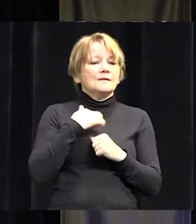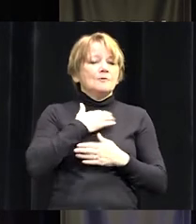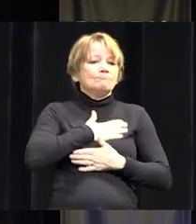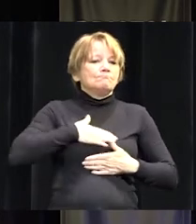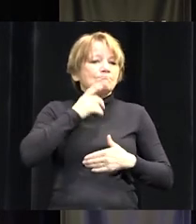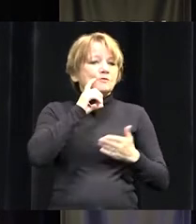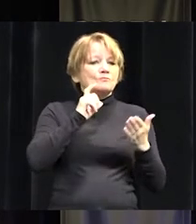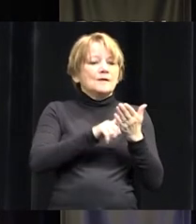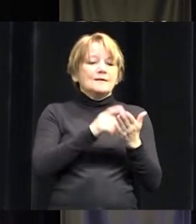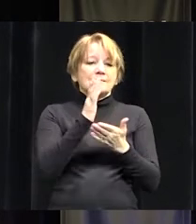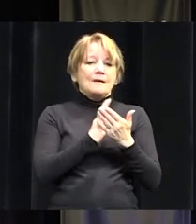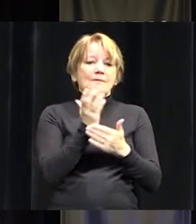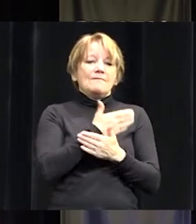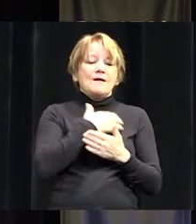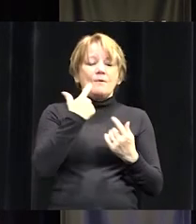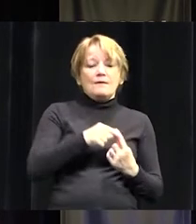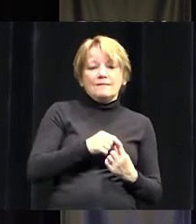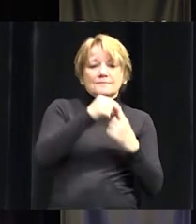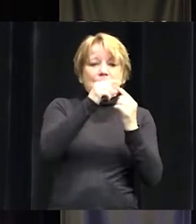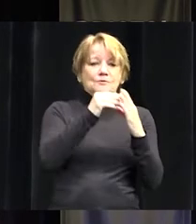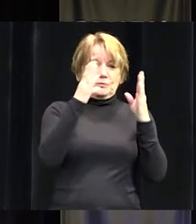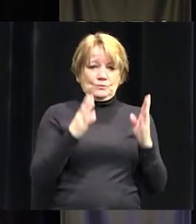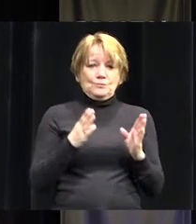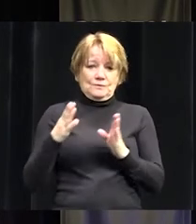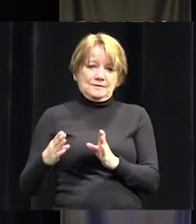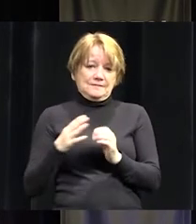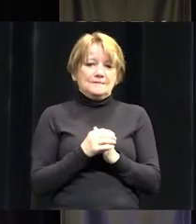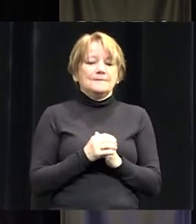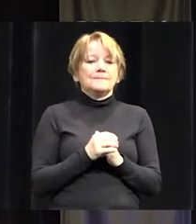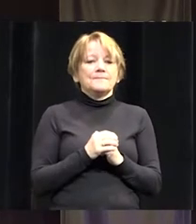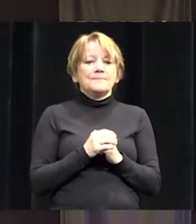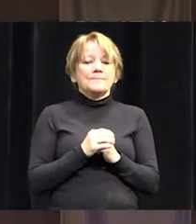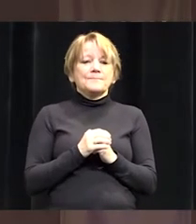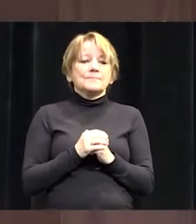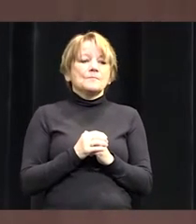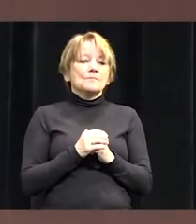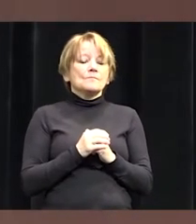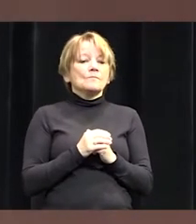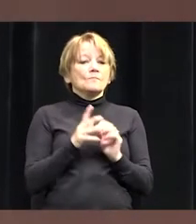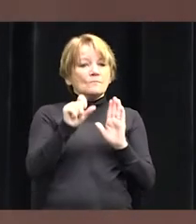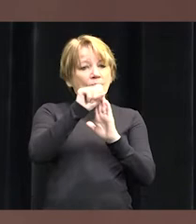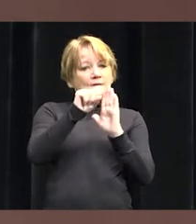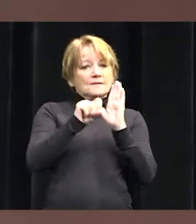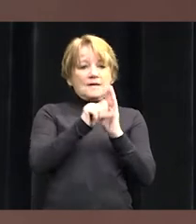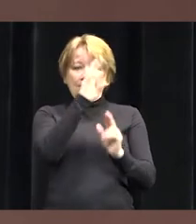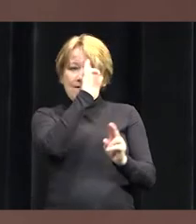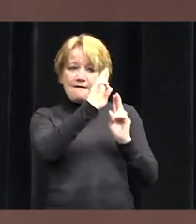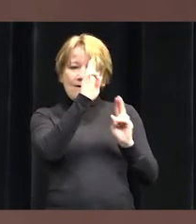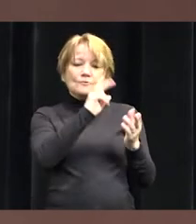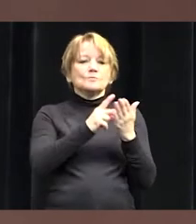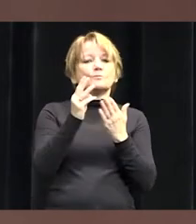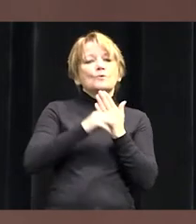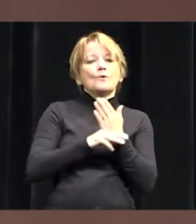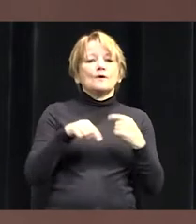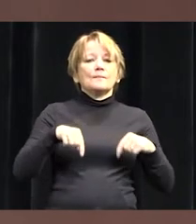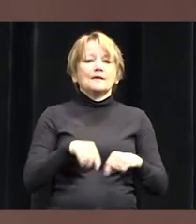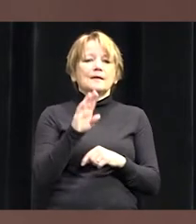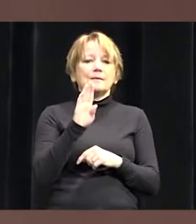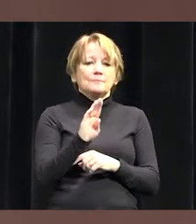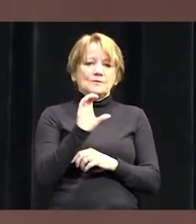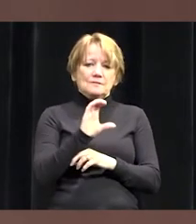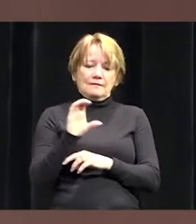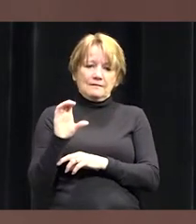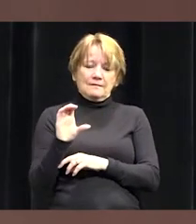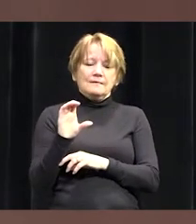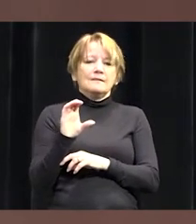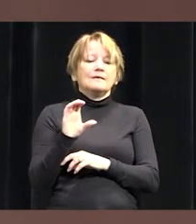pleasure to recognize some of our exceptional students the commonwealth honors program